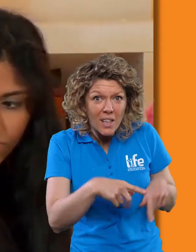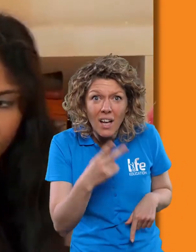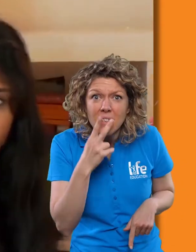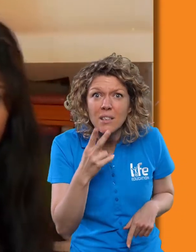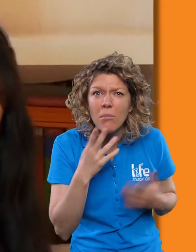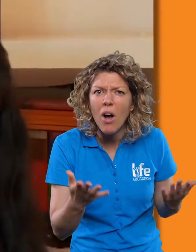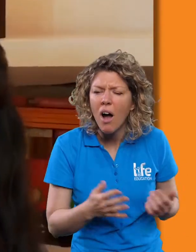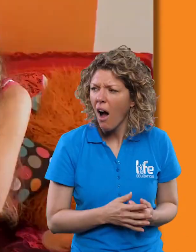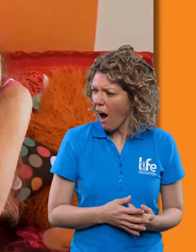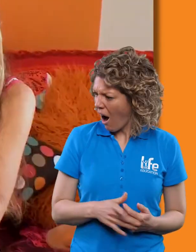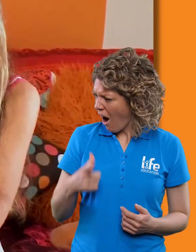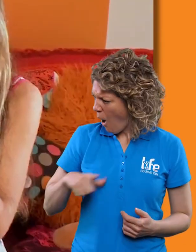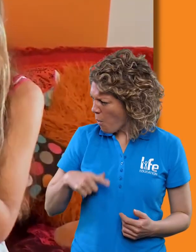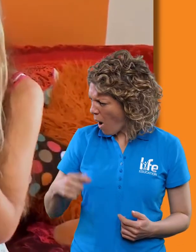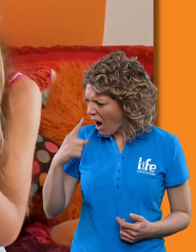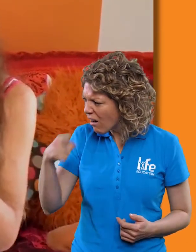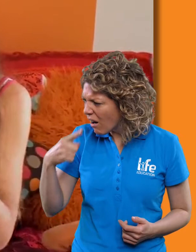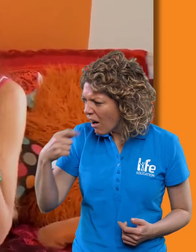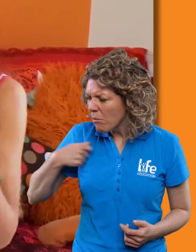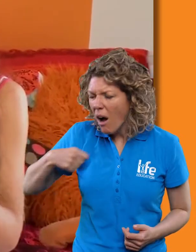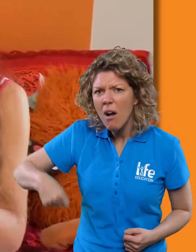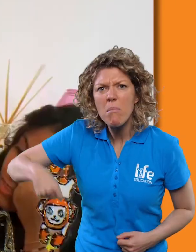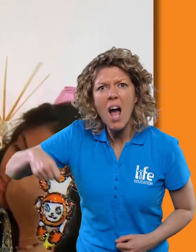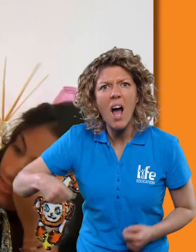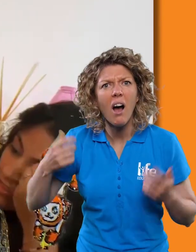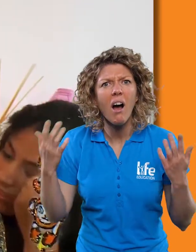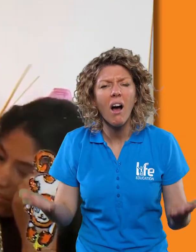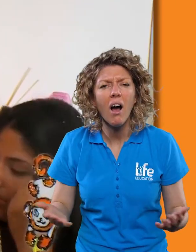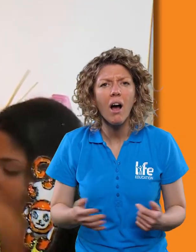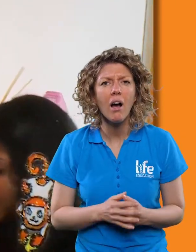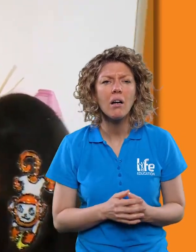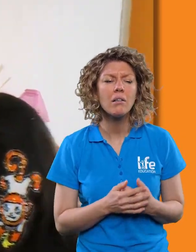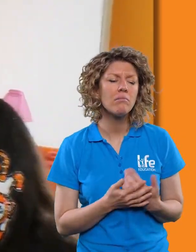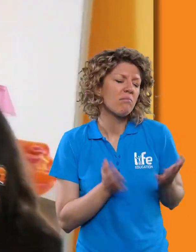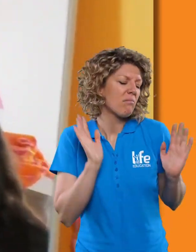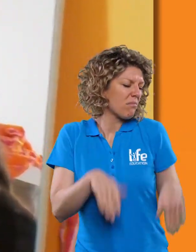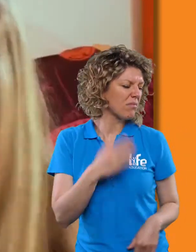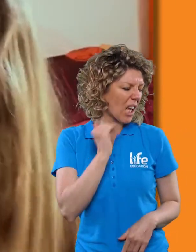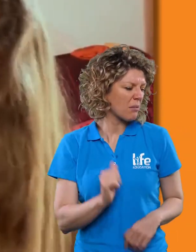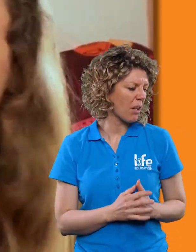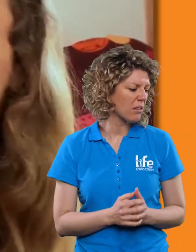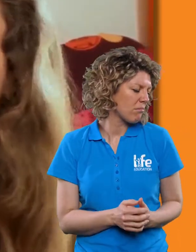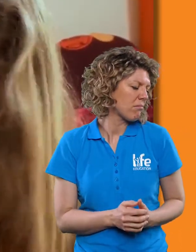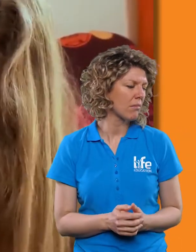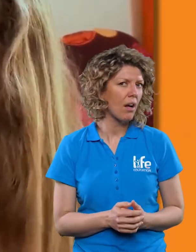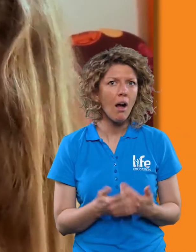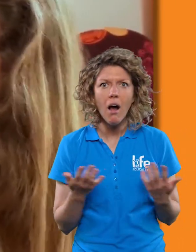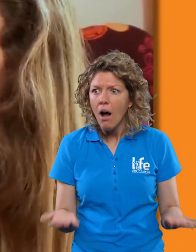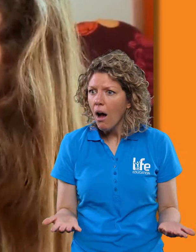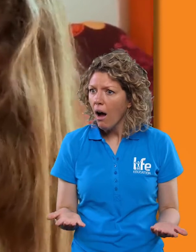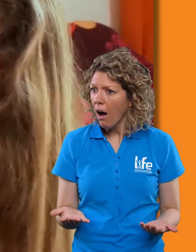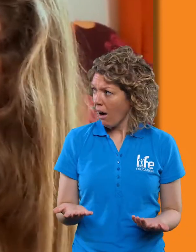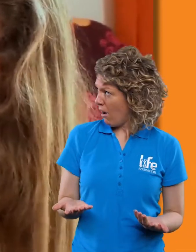Since when did you look in my bag? I asked. Well, whatever, no biggie. Oh, yes,